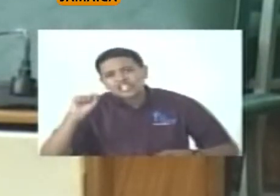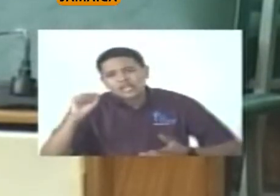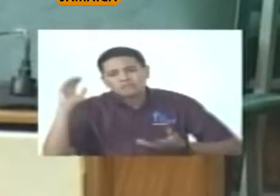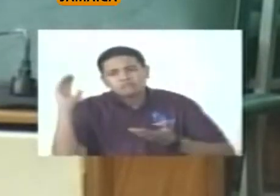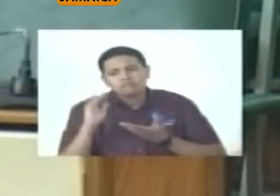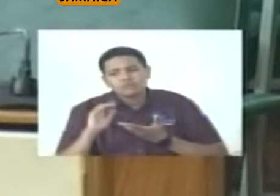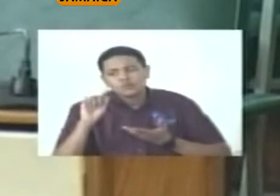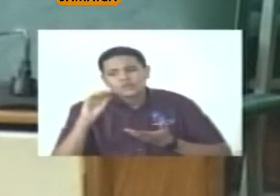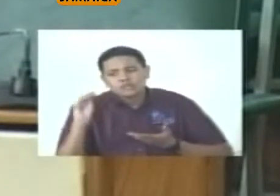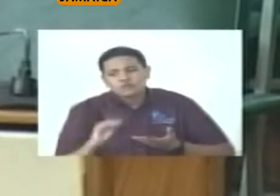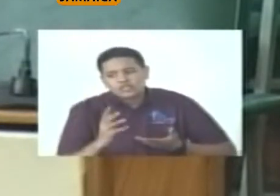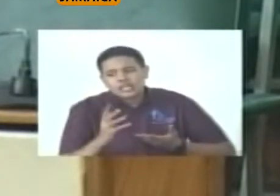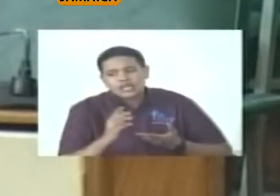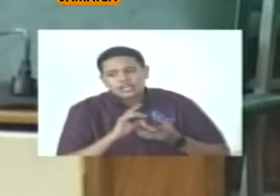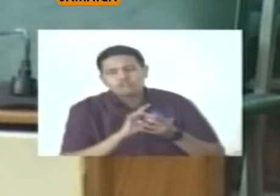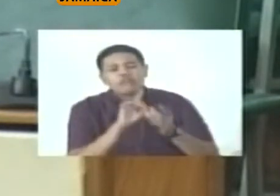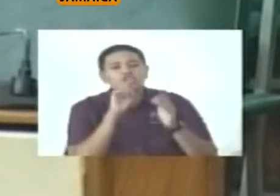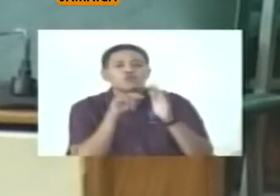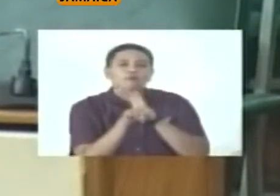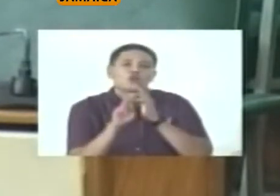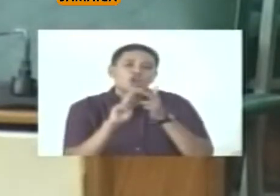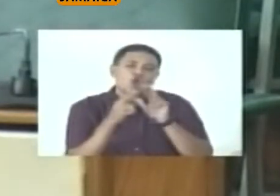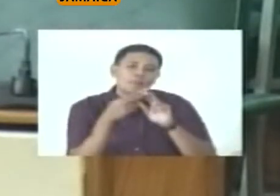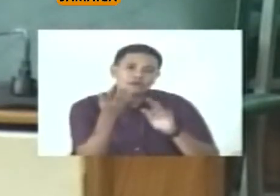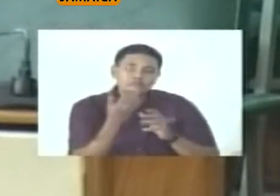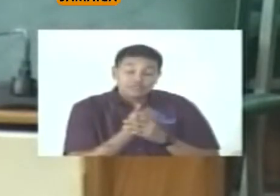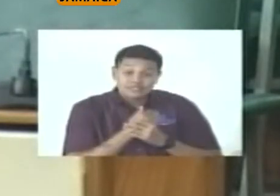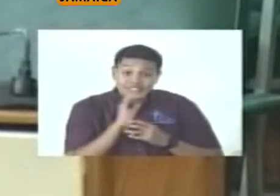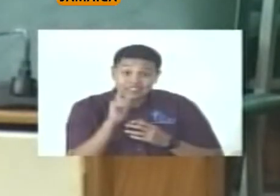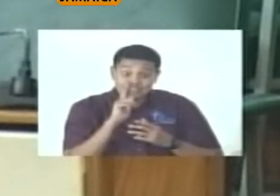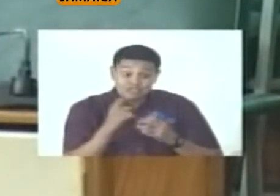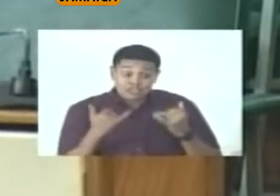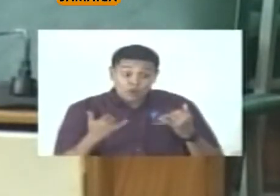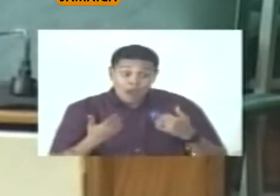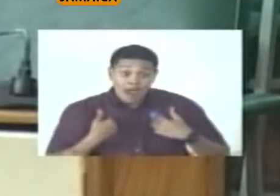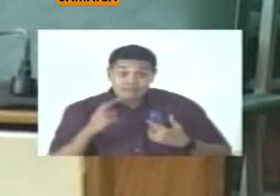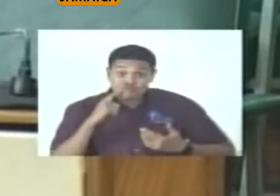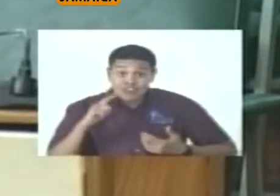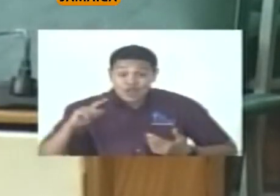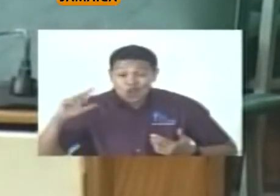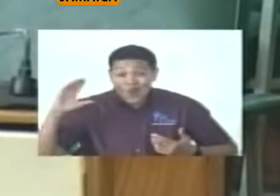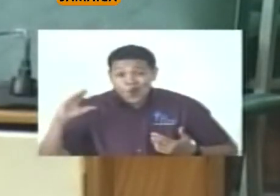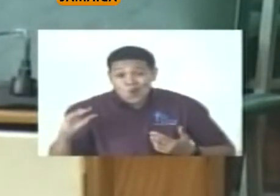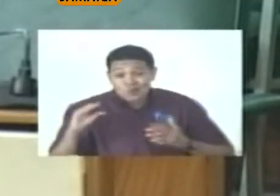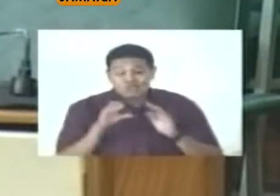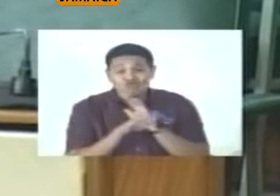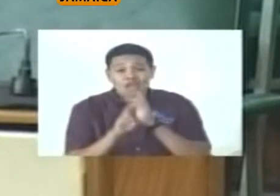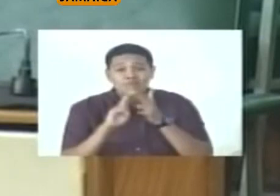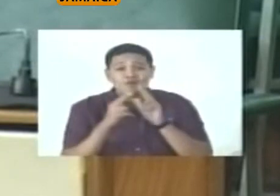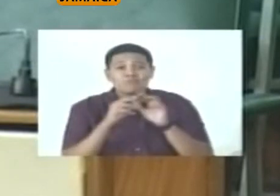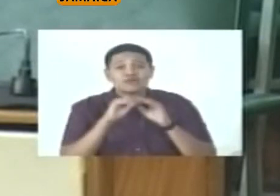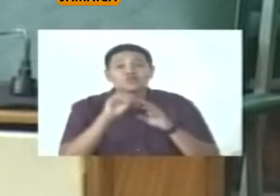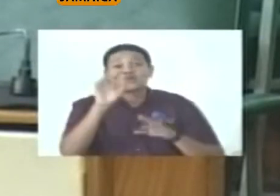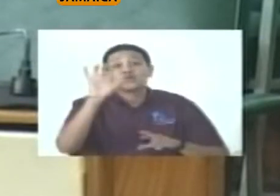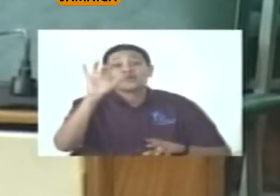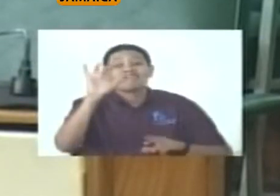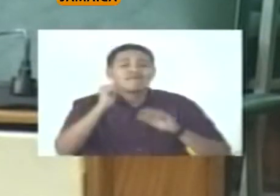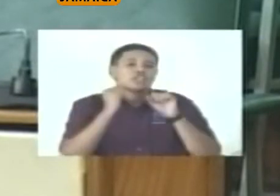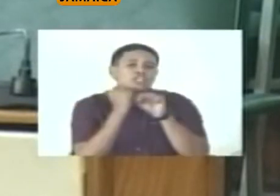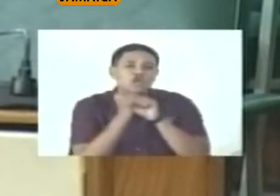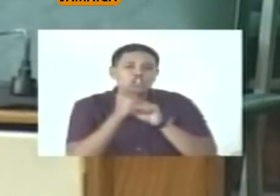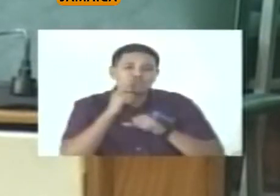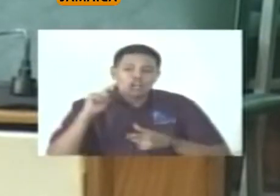20%, Mr. President, in terms of the murder numbers. This on the back of now having the lowest crime numbers in 25 years, Mr.